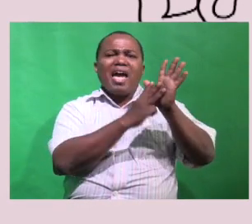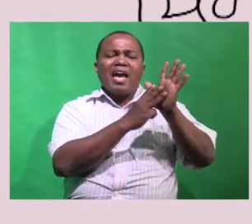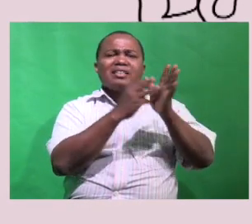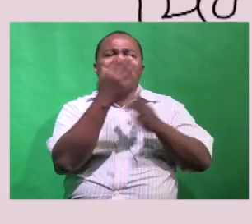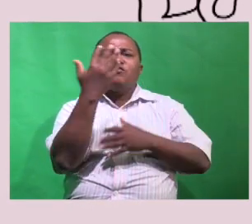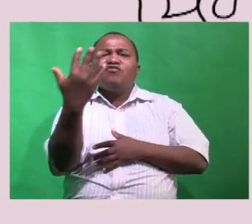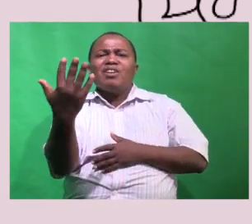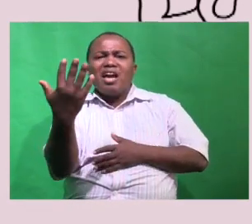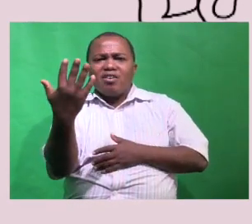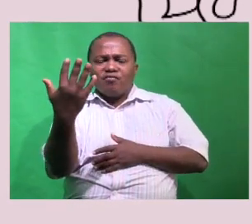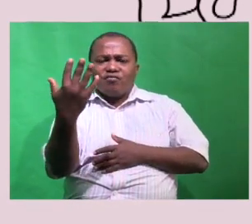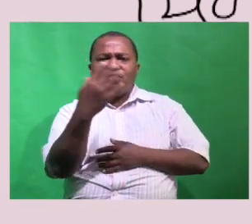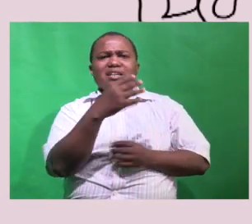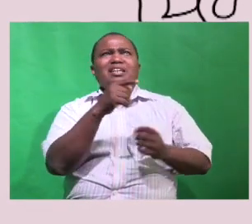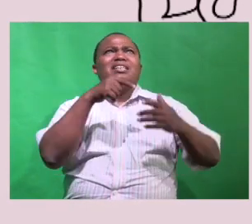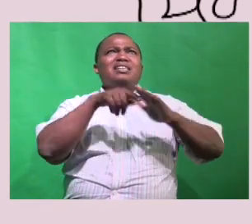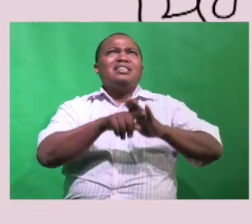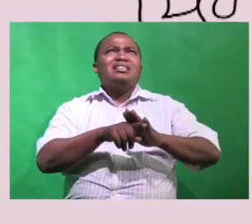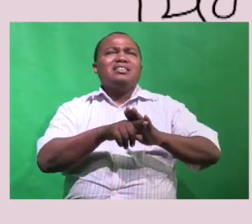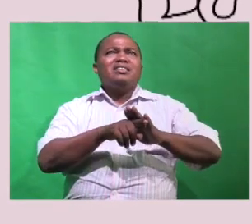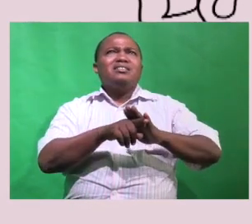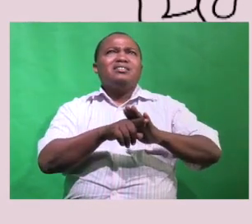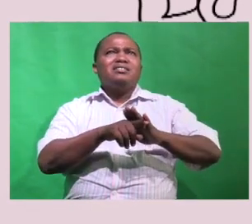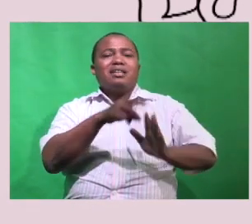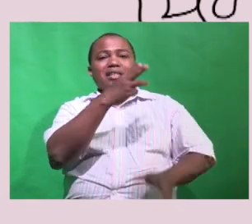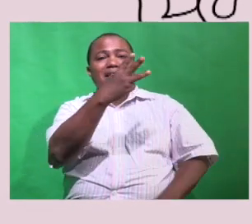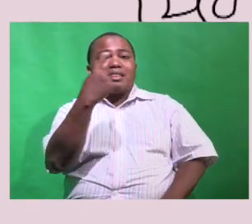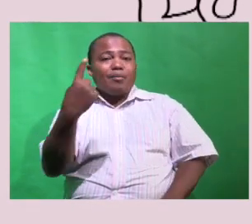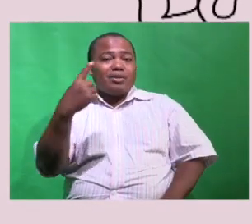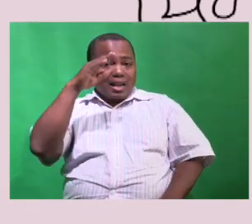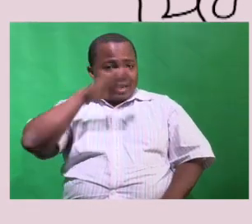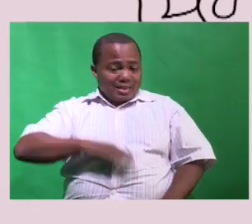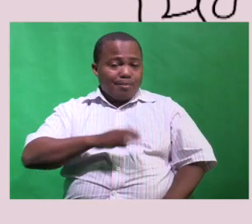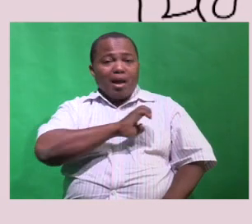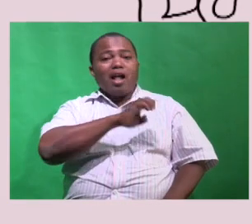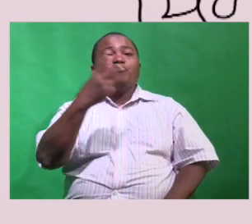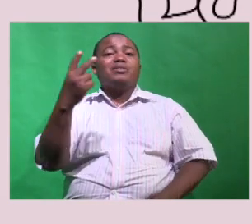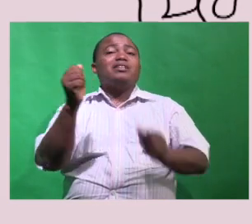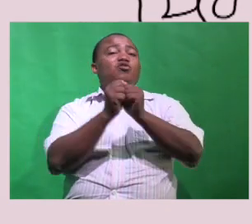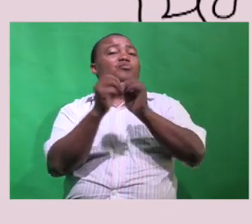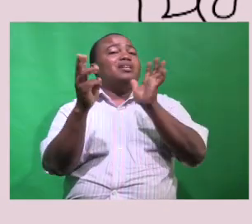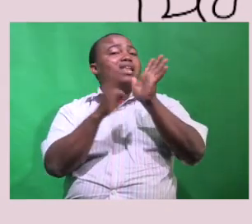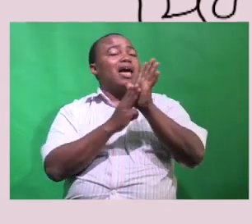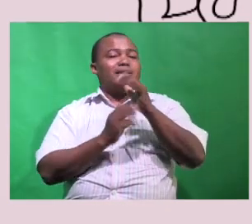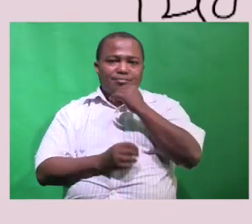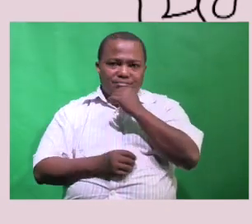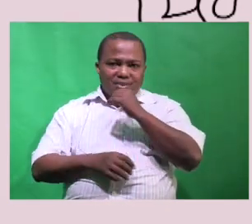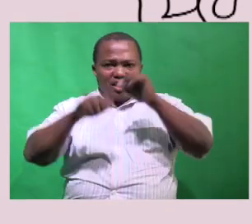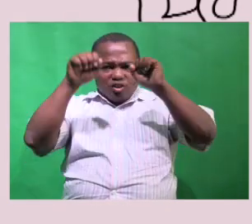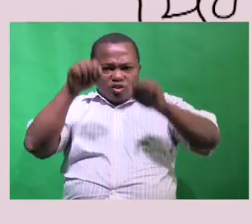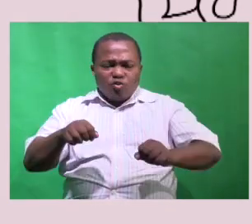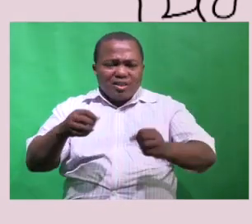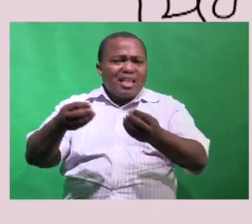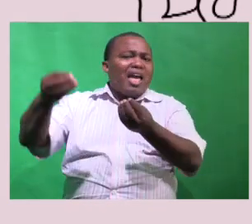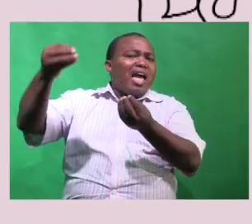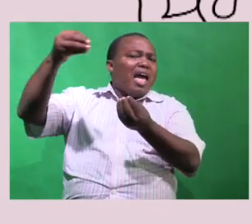2018. This is a current year's owing. Should be